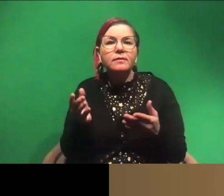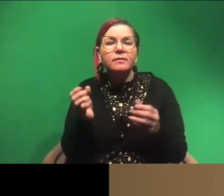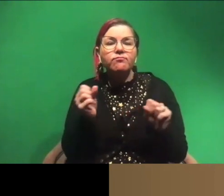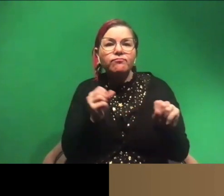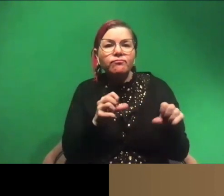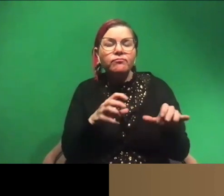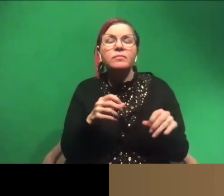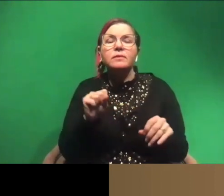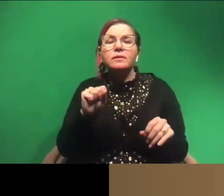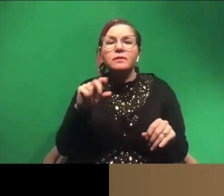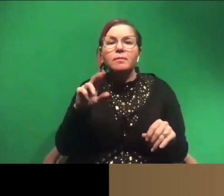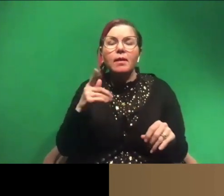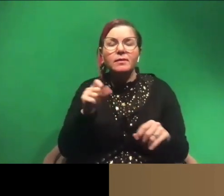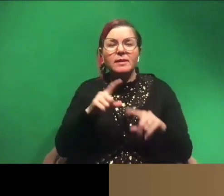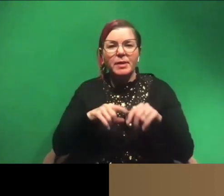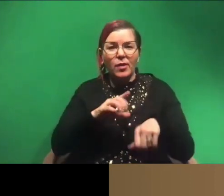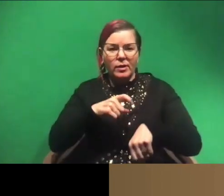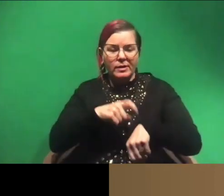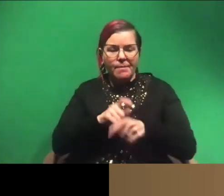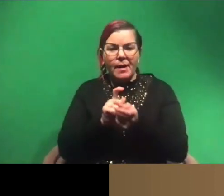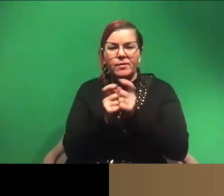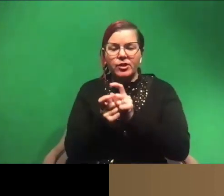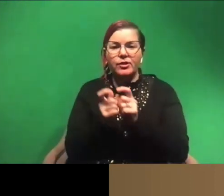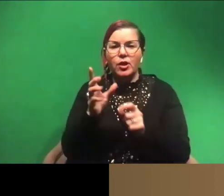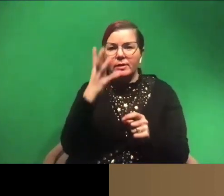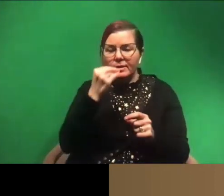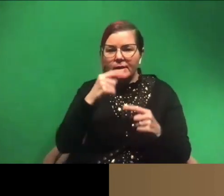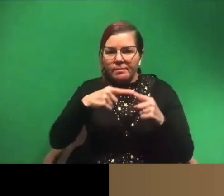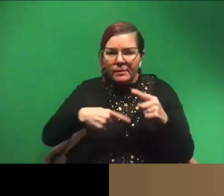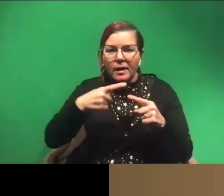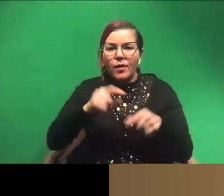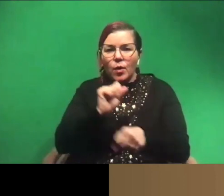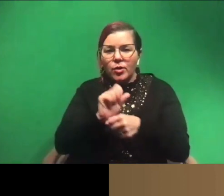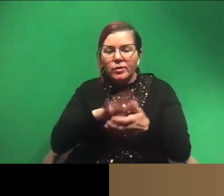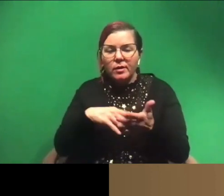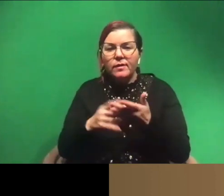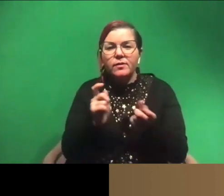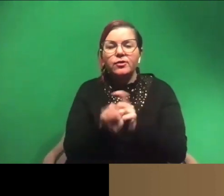depending on when that timing is, they actually have to adjust their sleep cycle and their work schedule.